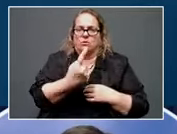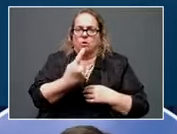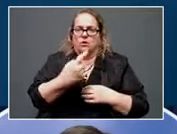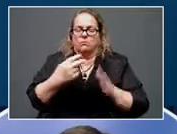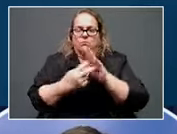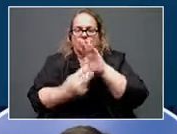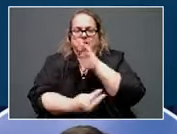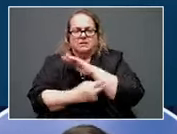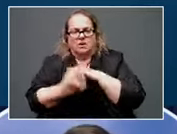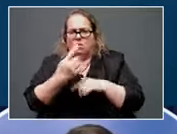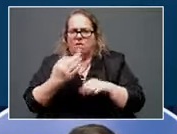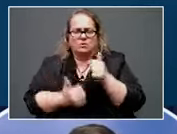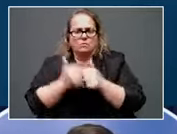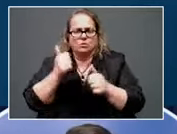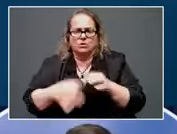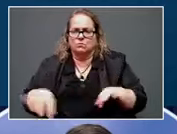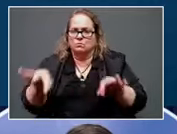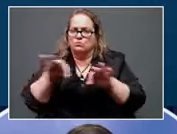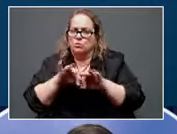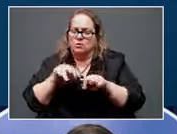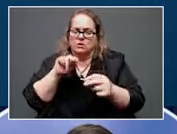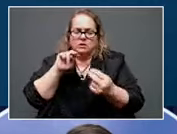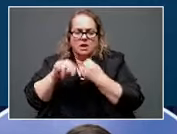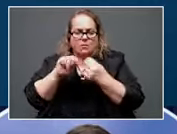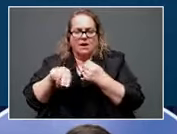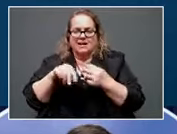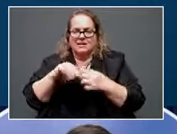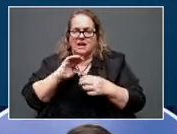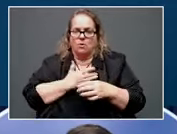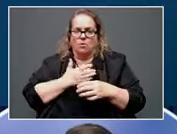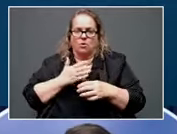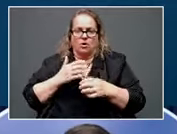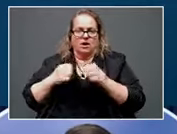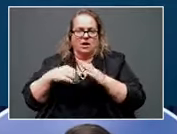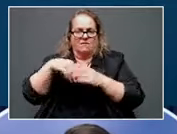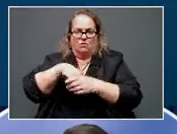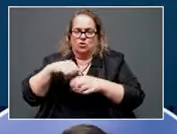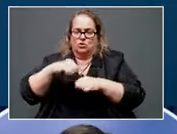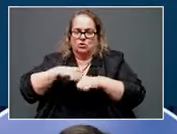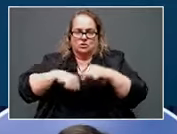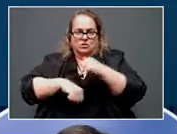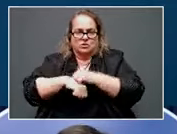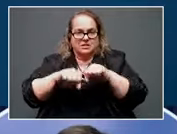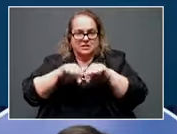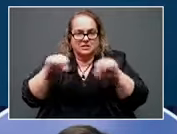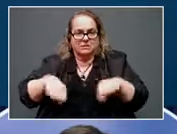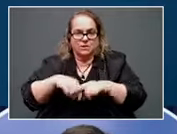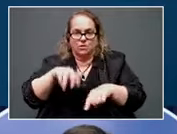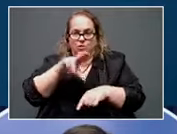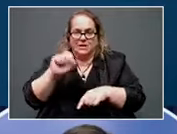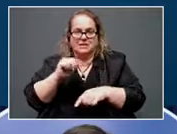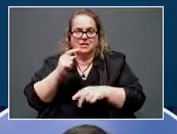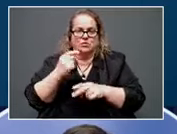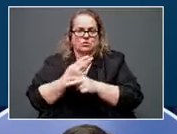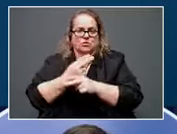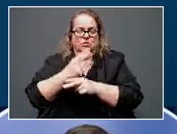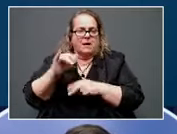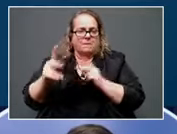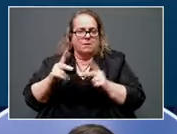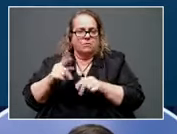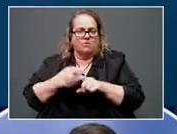in our entire infrastructure system in the United States. It's used by people from all different states. It